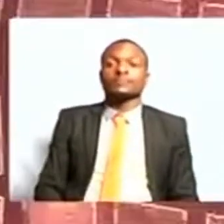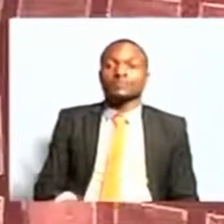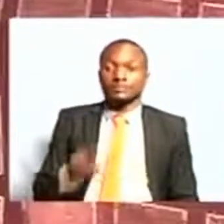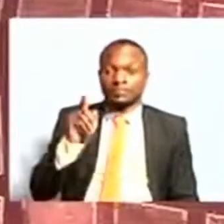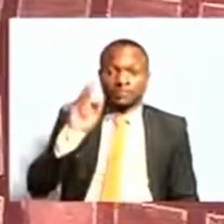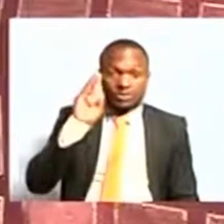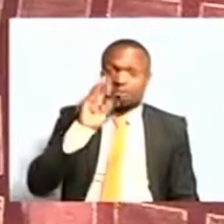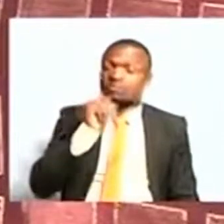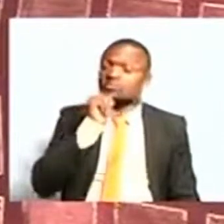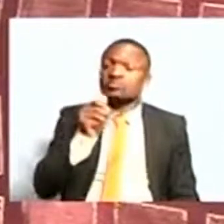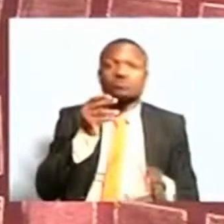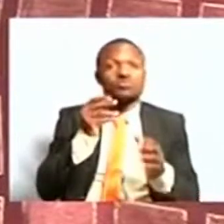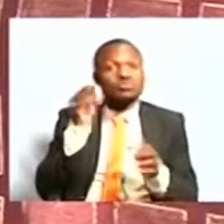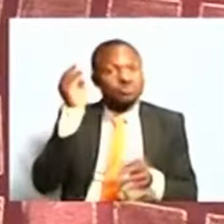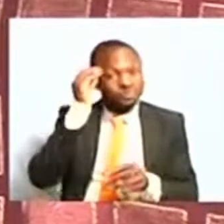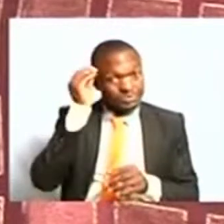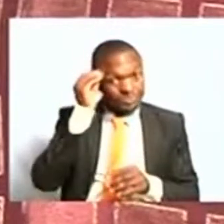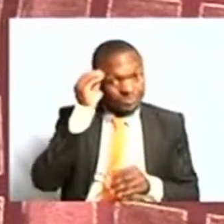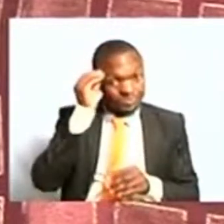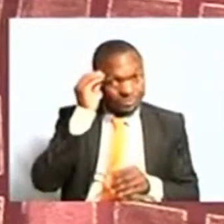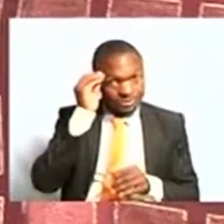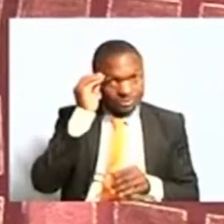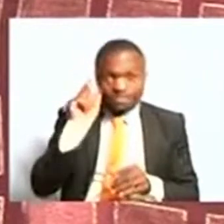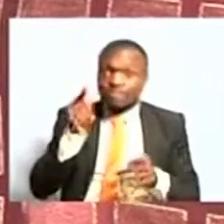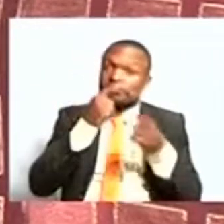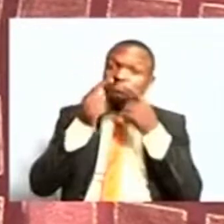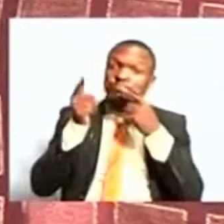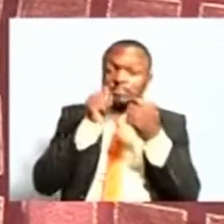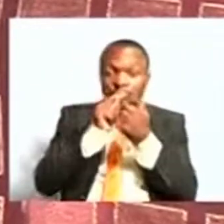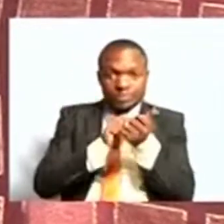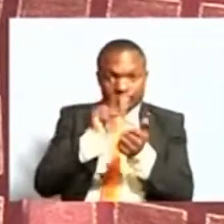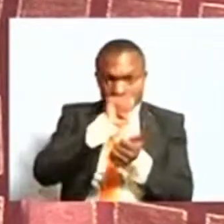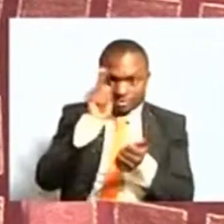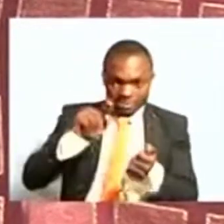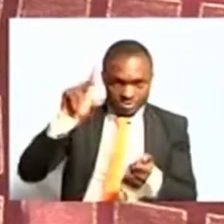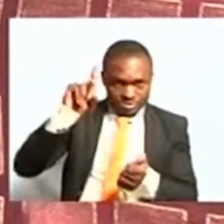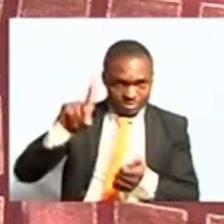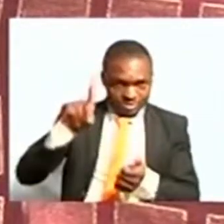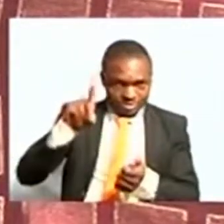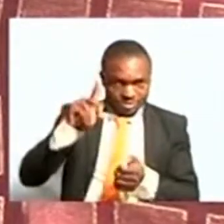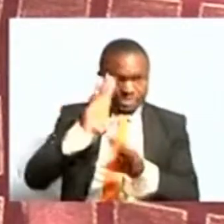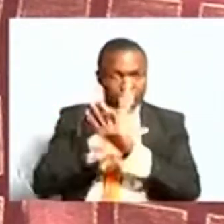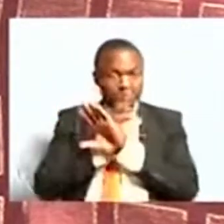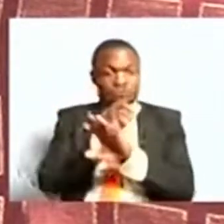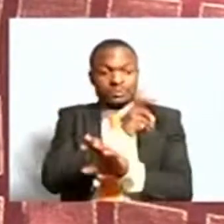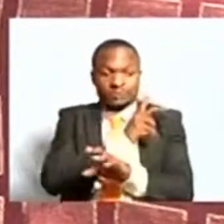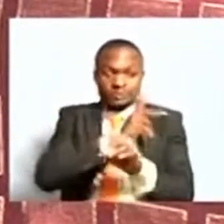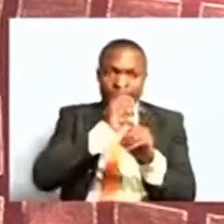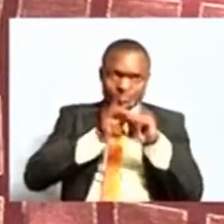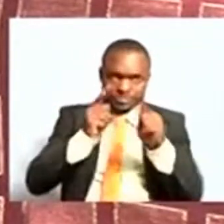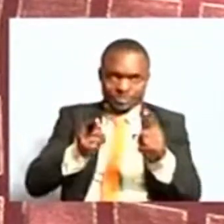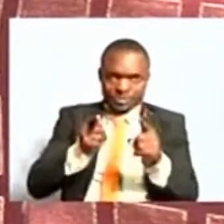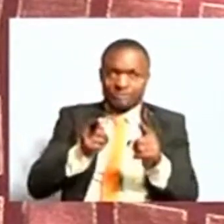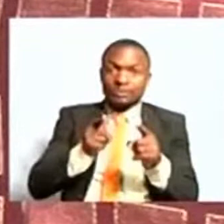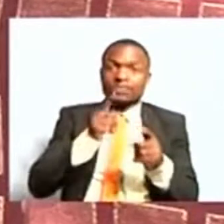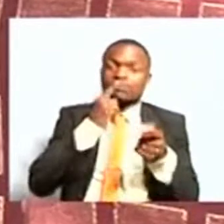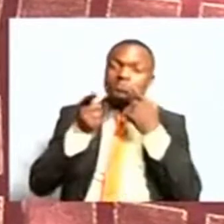I wouldn't know. He was talking about ZP. So first of all, I'll talk about the